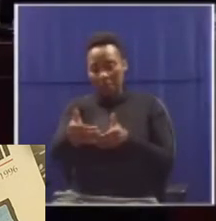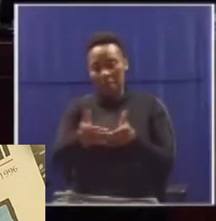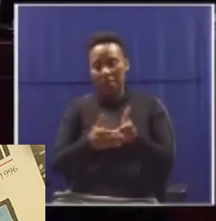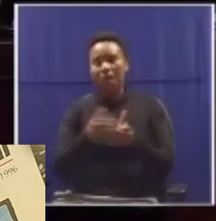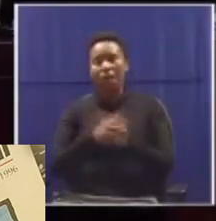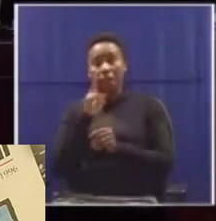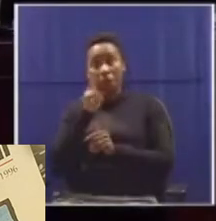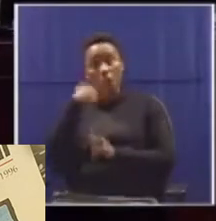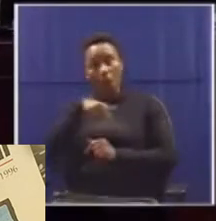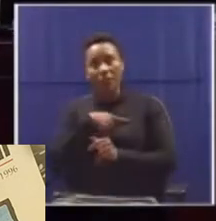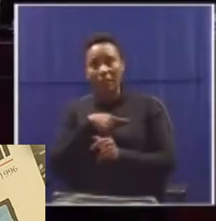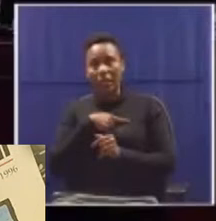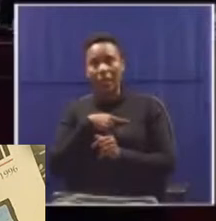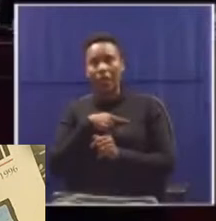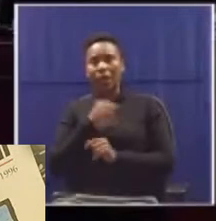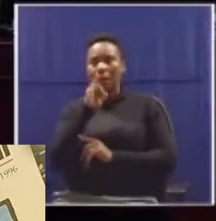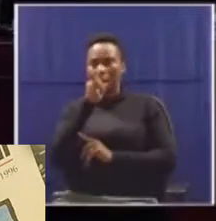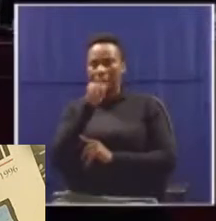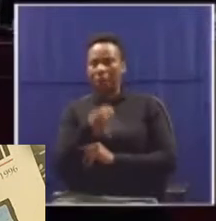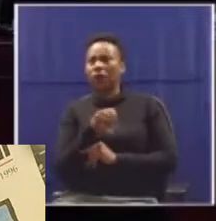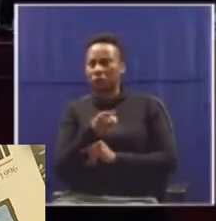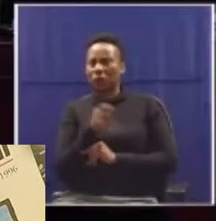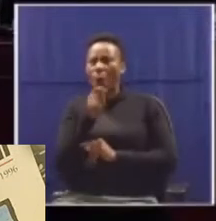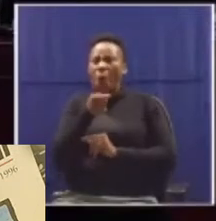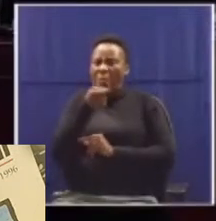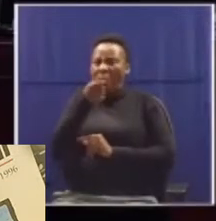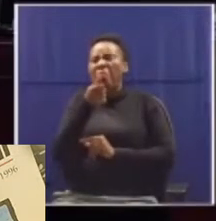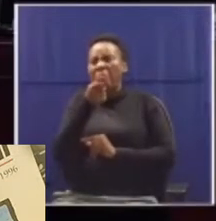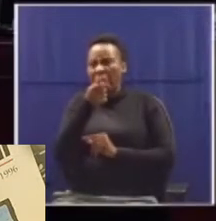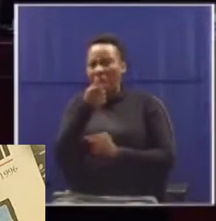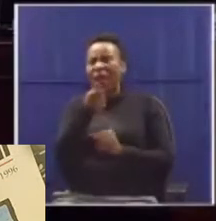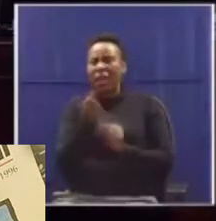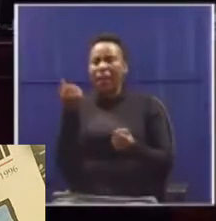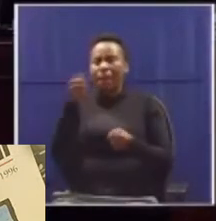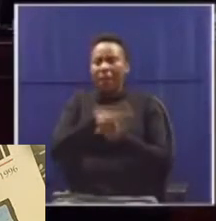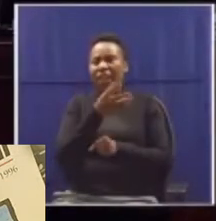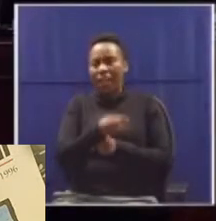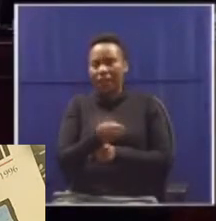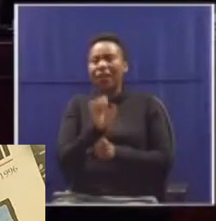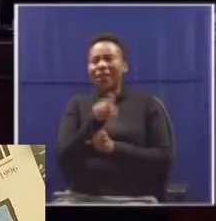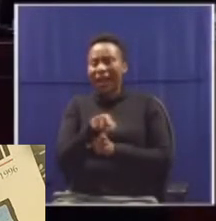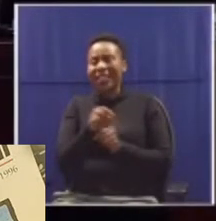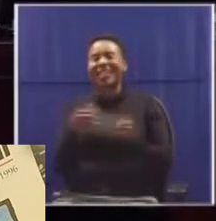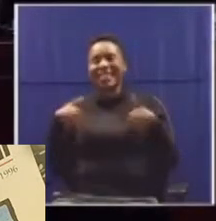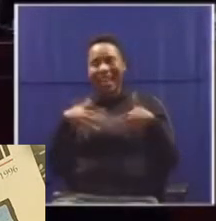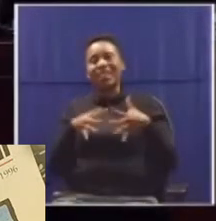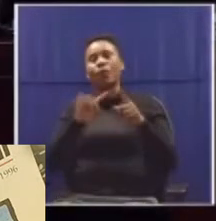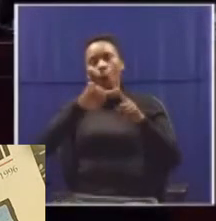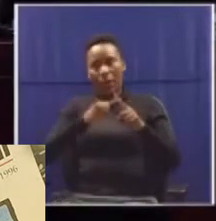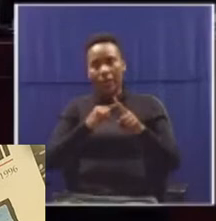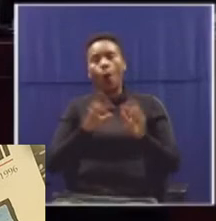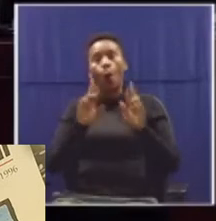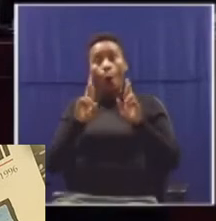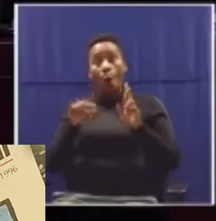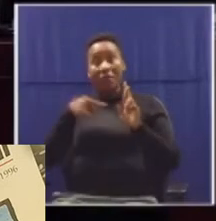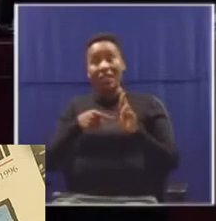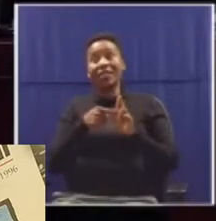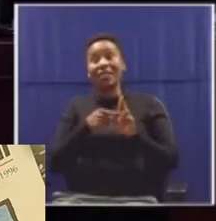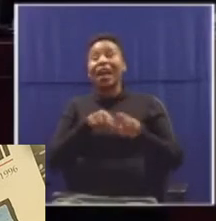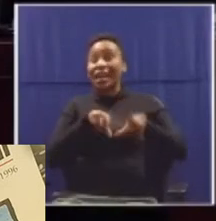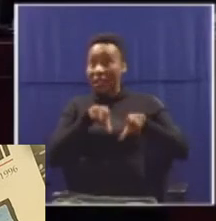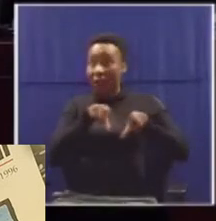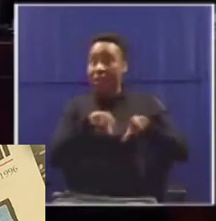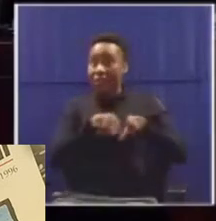invariably have very little impact but it's a starting point and our hope is that these regulations will enable